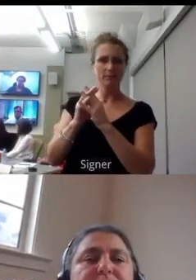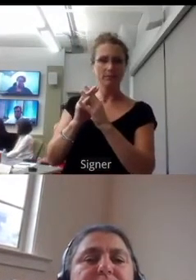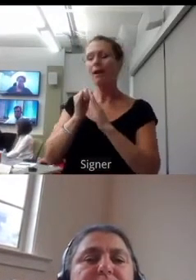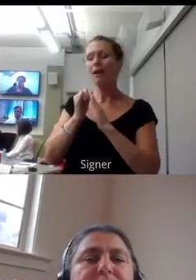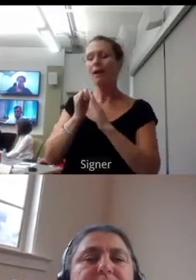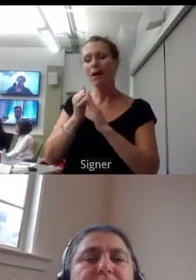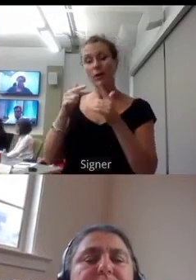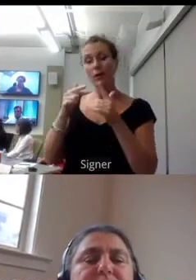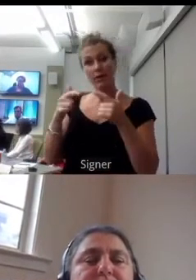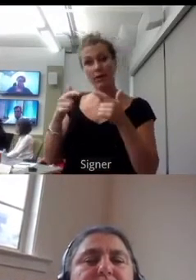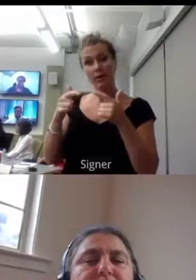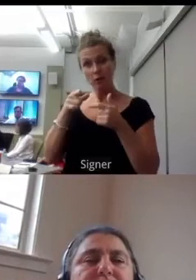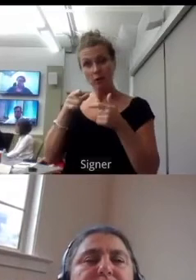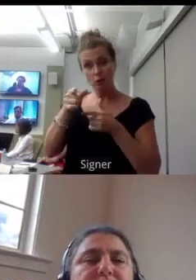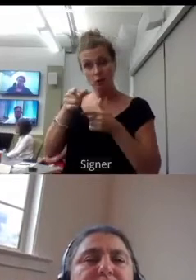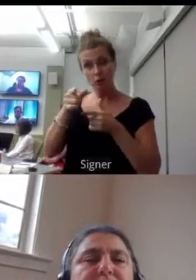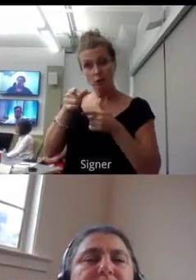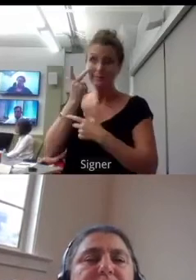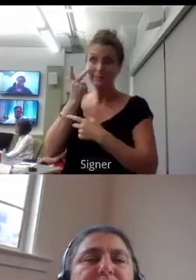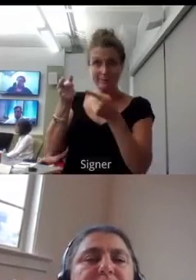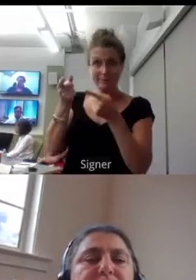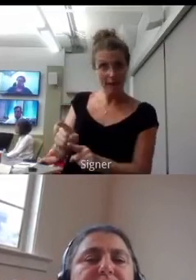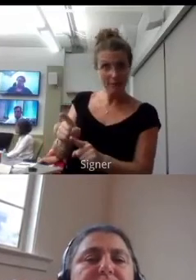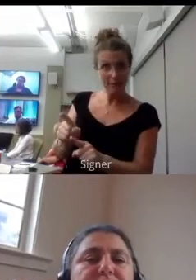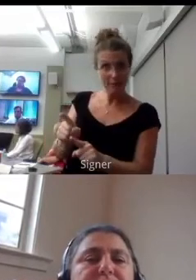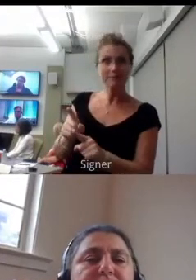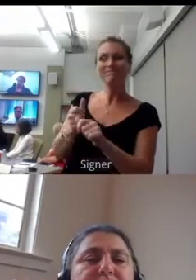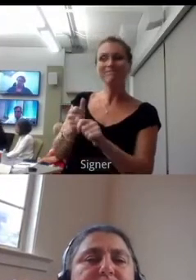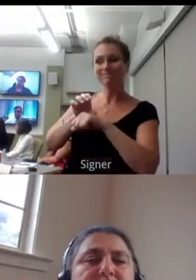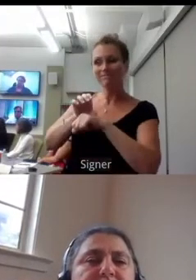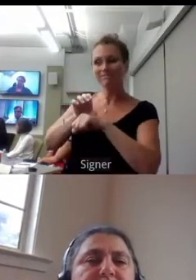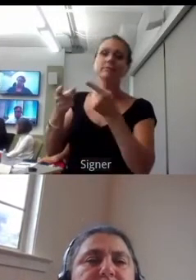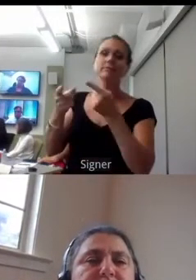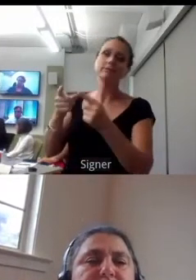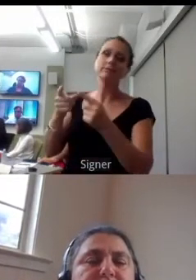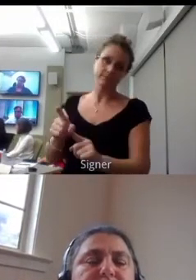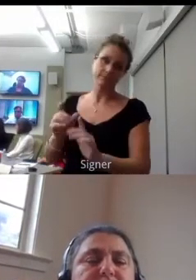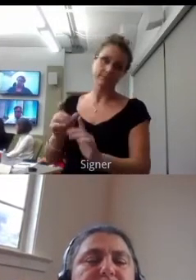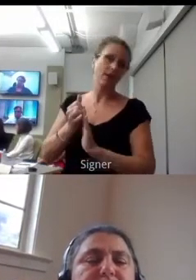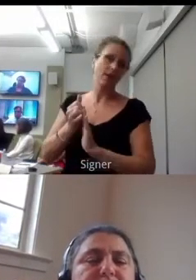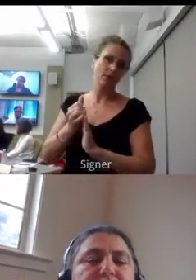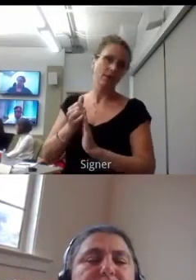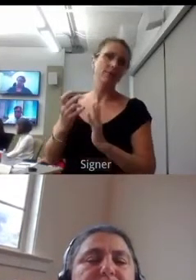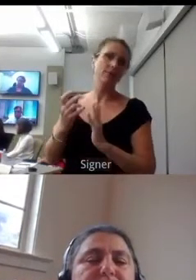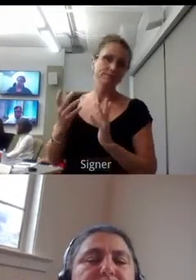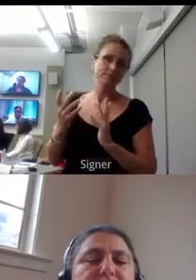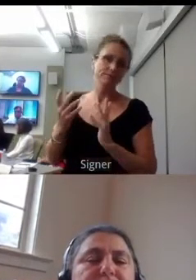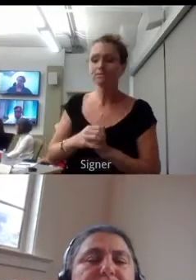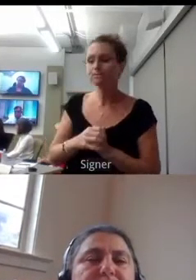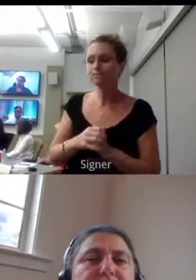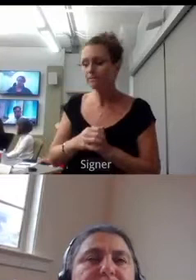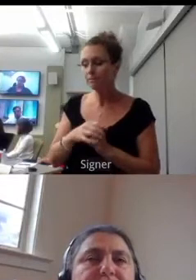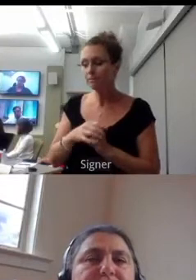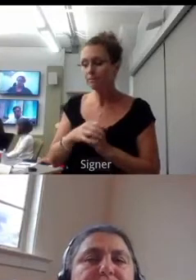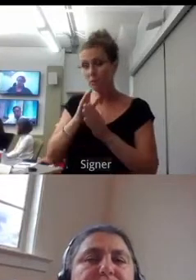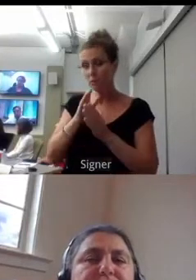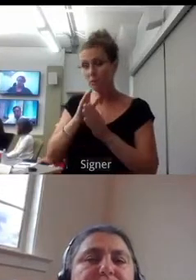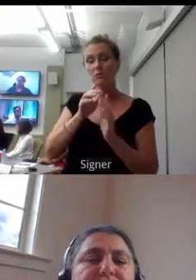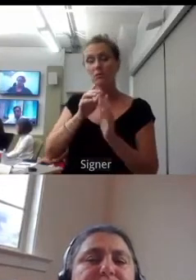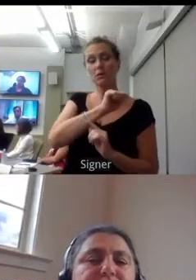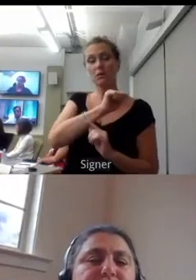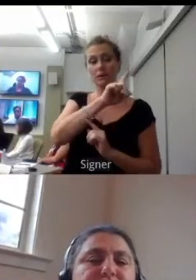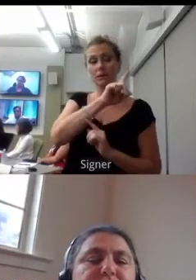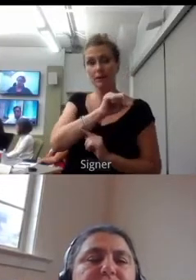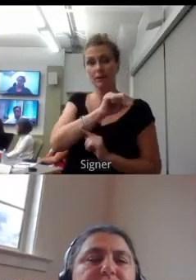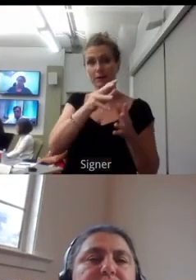happen? And we had been interested in some of the things the Americans had been doing as they